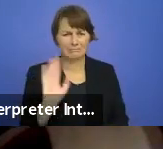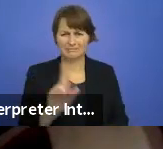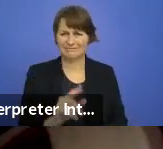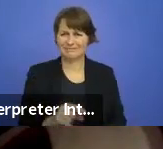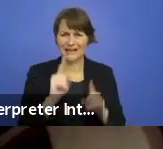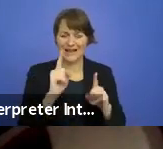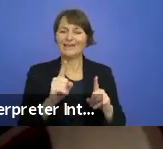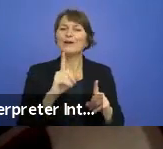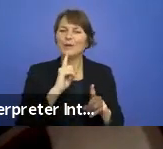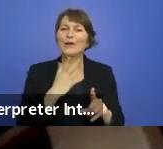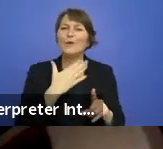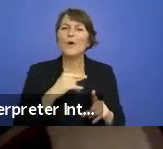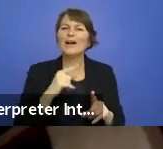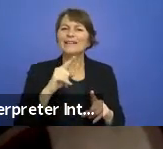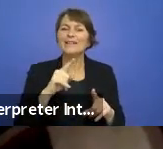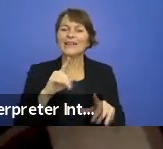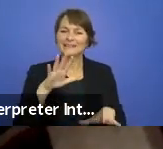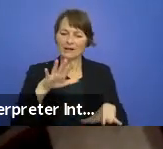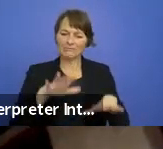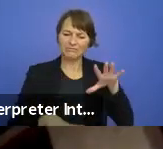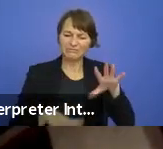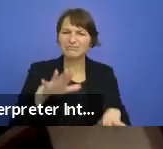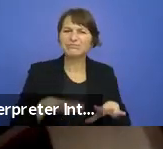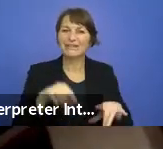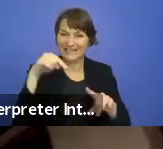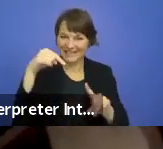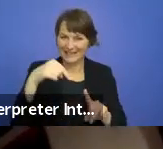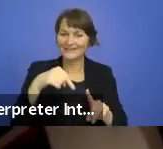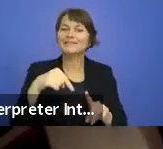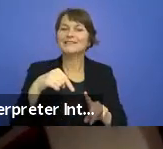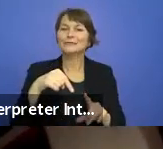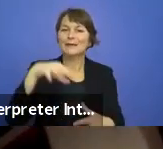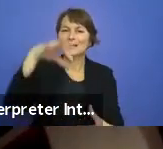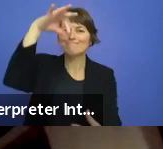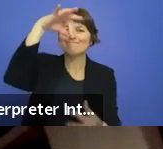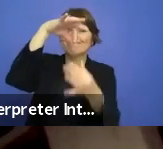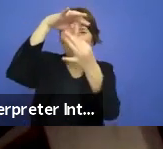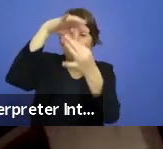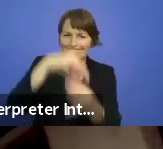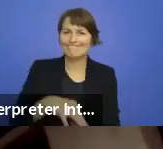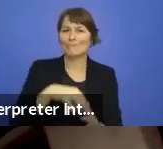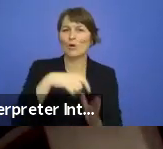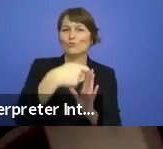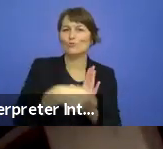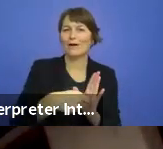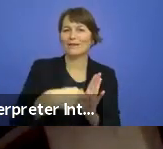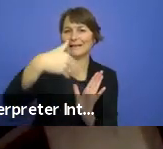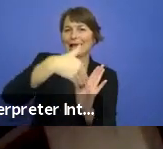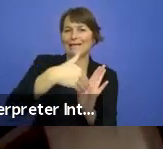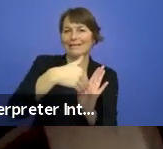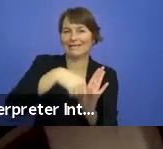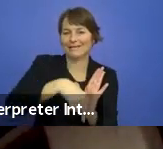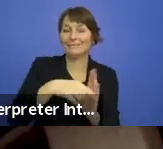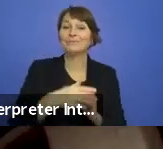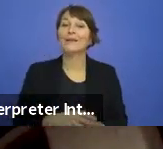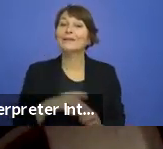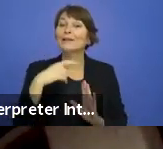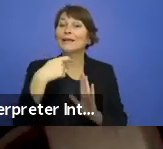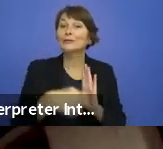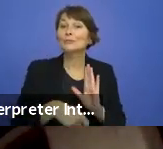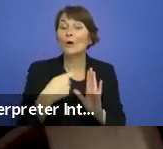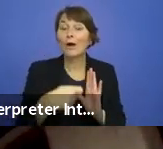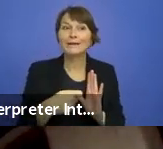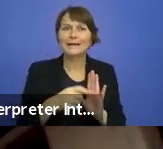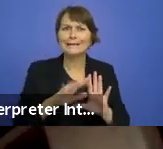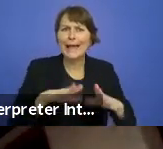this unreliability at the heart of our process. A project like this is by its very nature idealistic and the very making